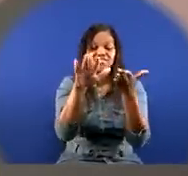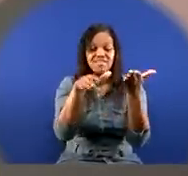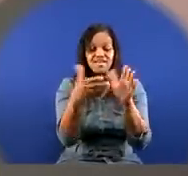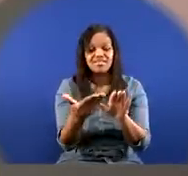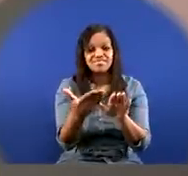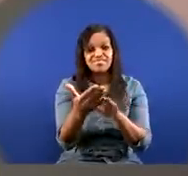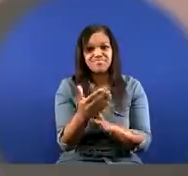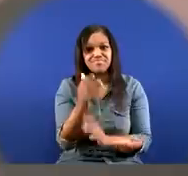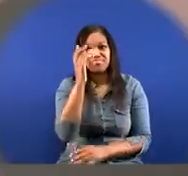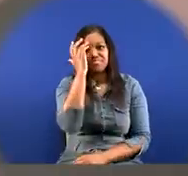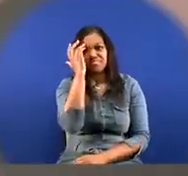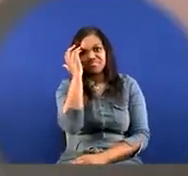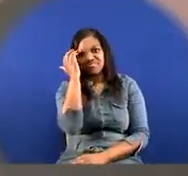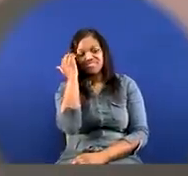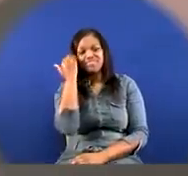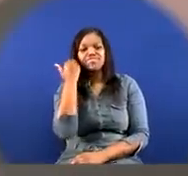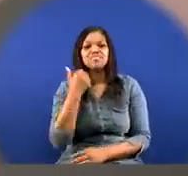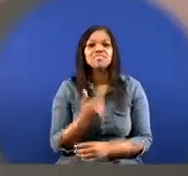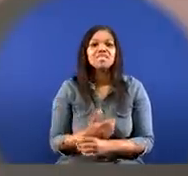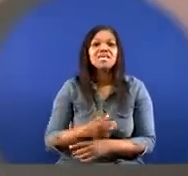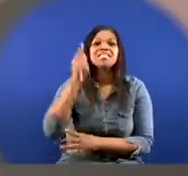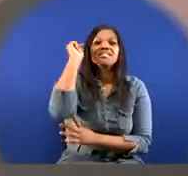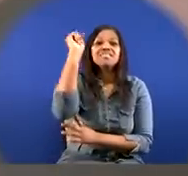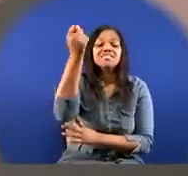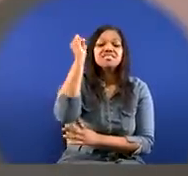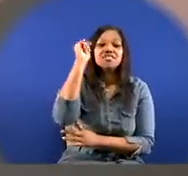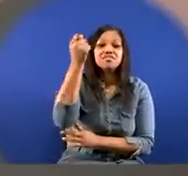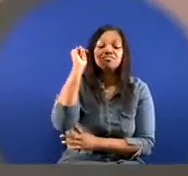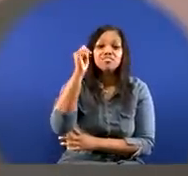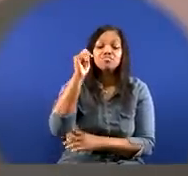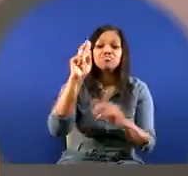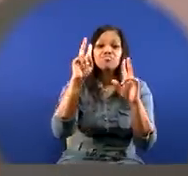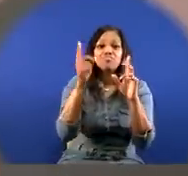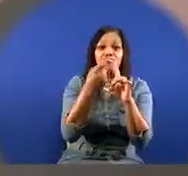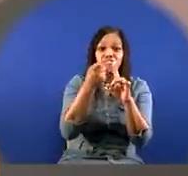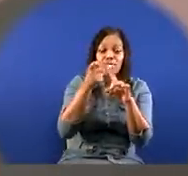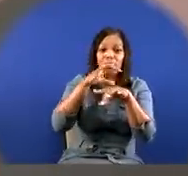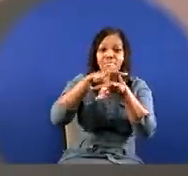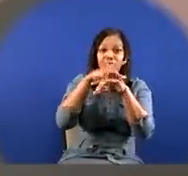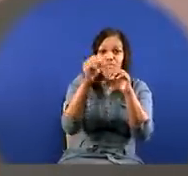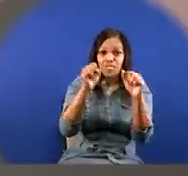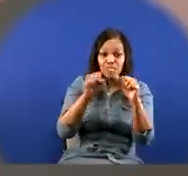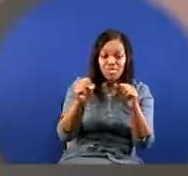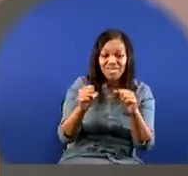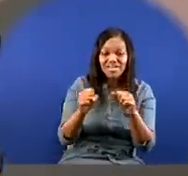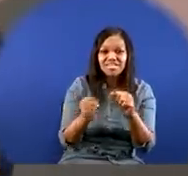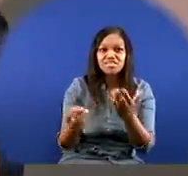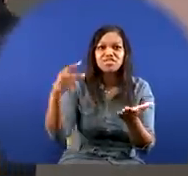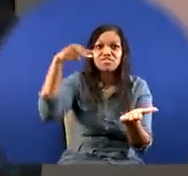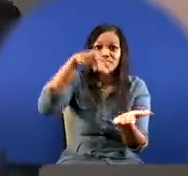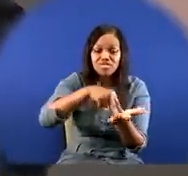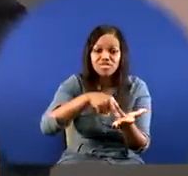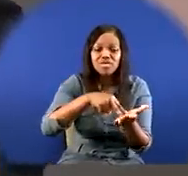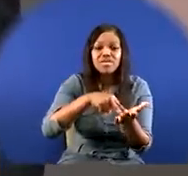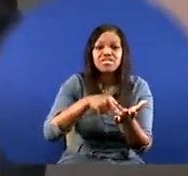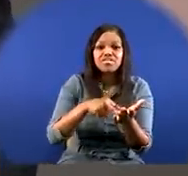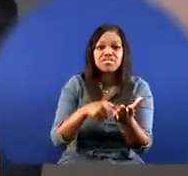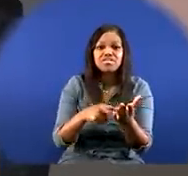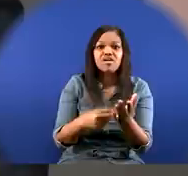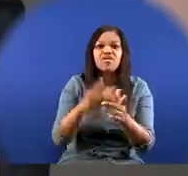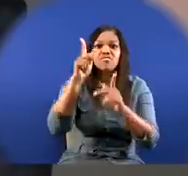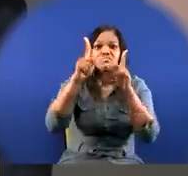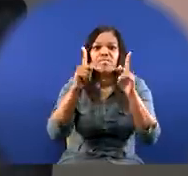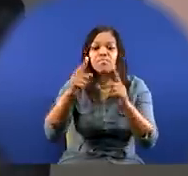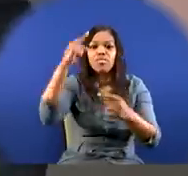died. The testimony of the earthquake is that the resurrection of those